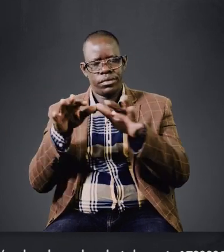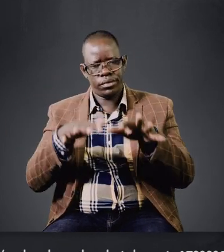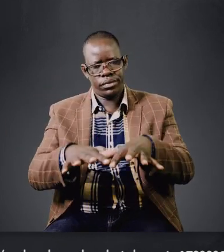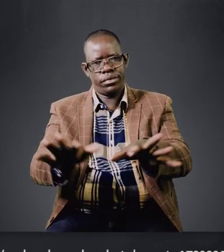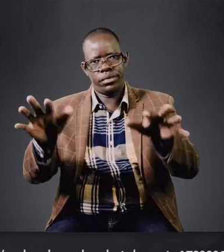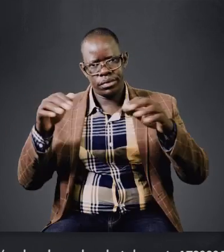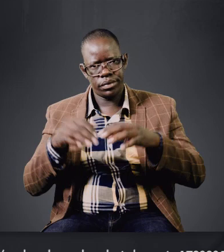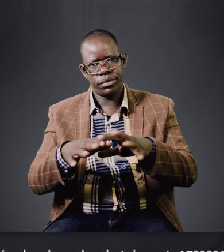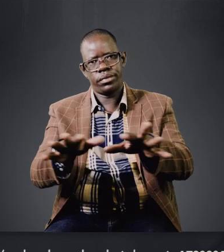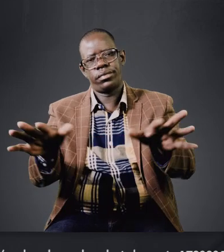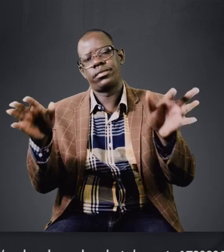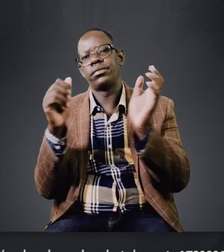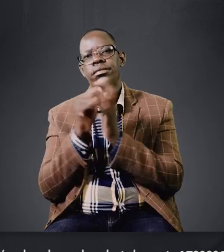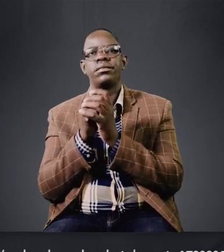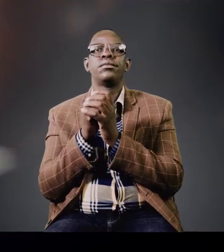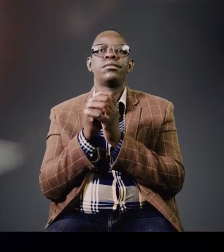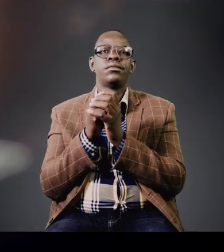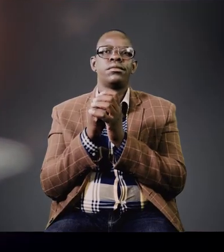flooding.